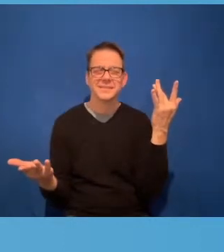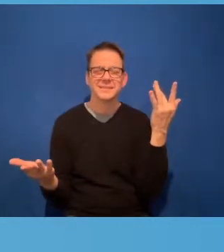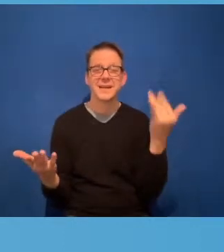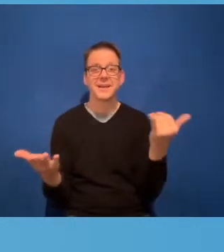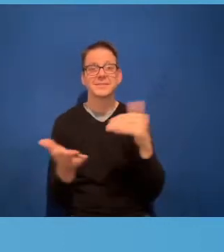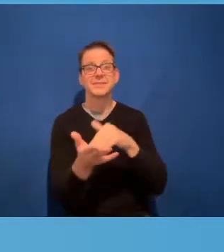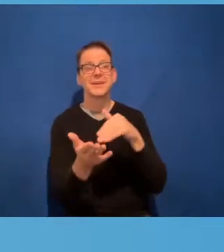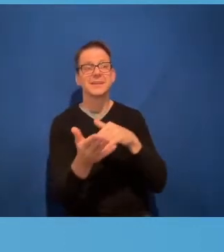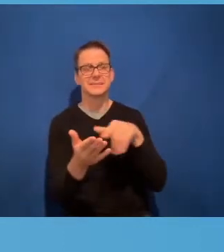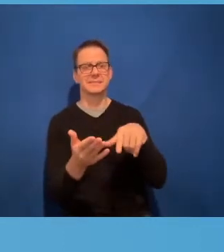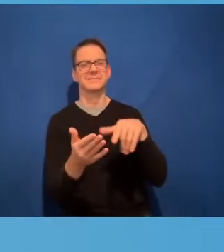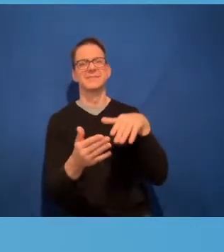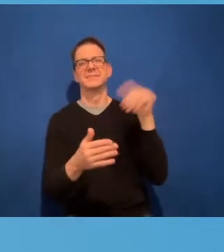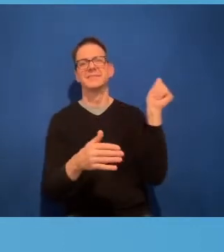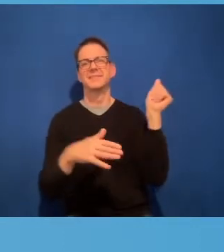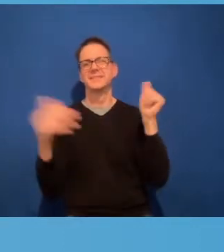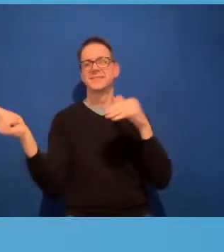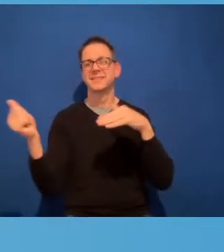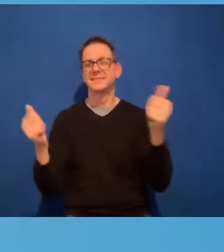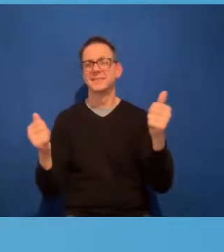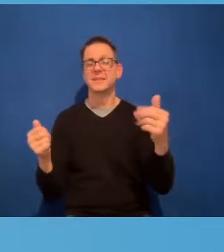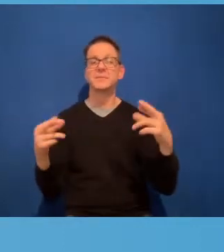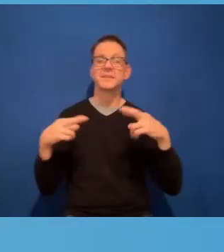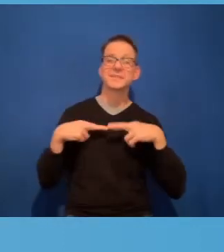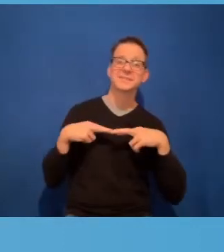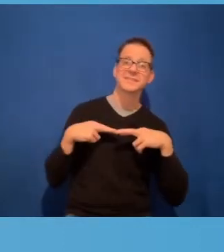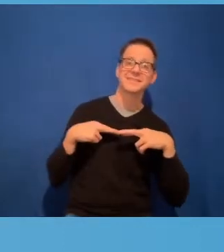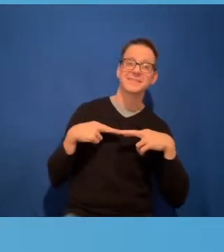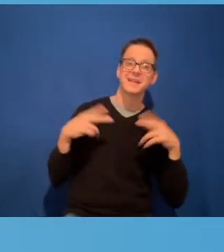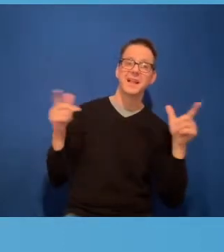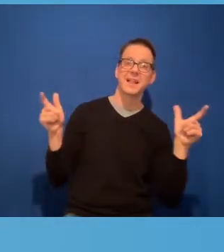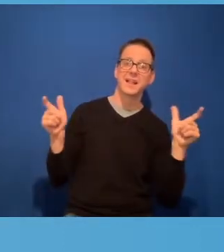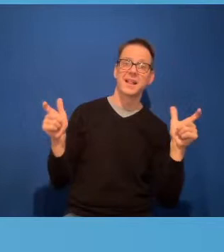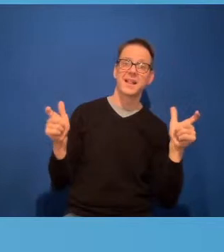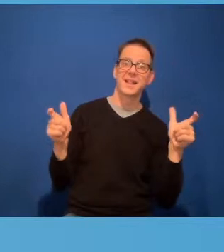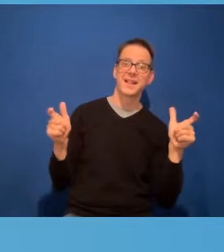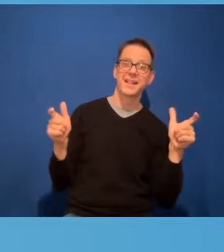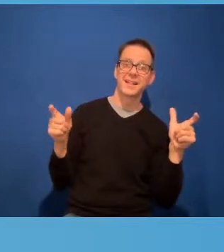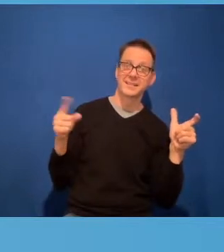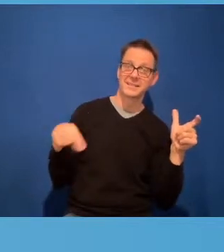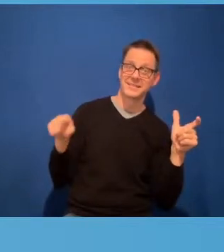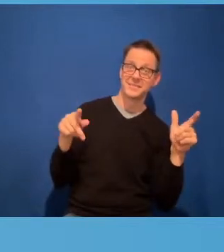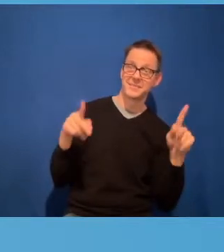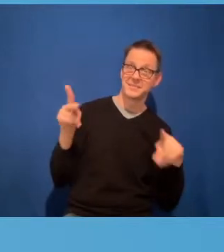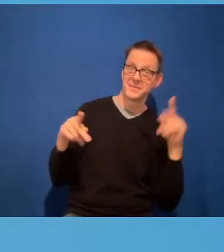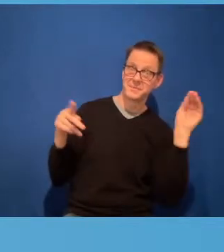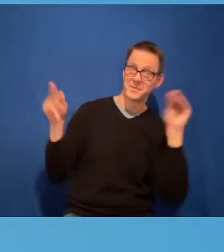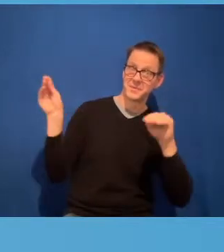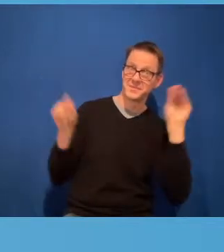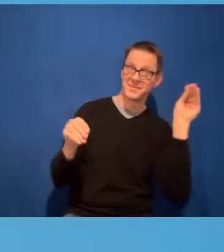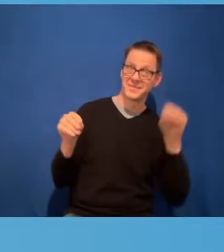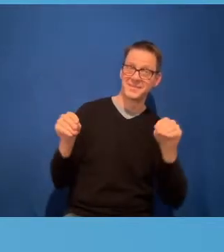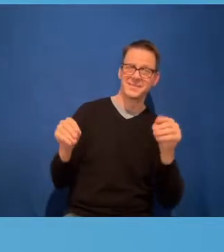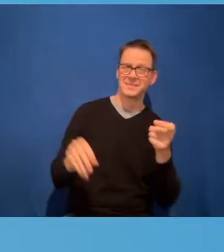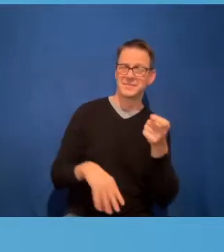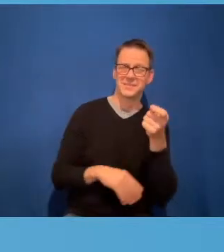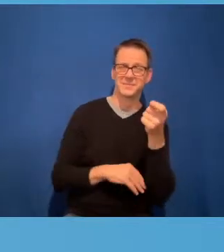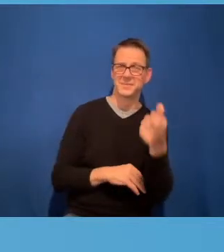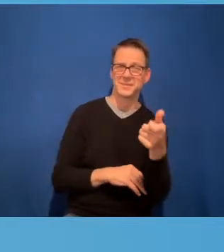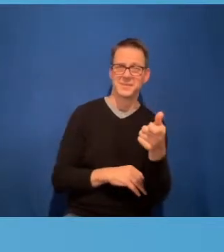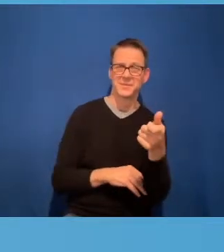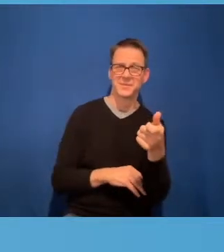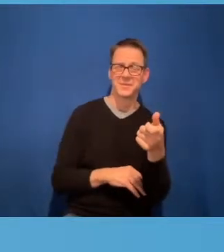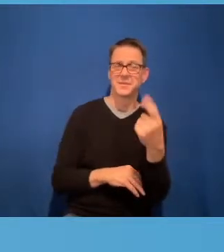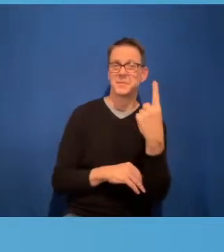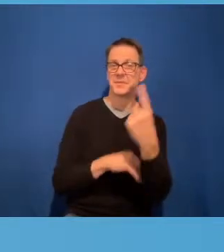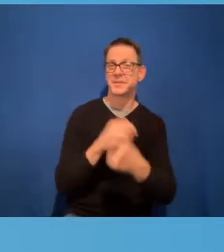are coming. It's only about a year before there's a massive crisis, but really there's a crisis here now. It's just that it's